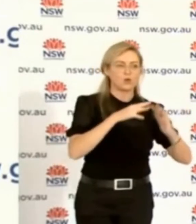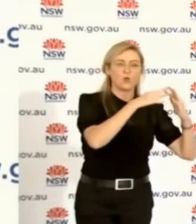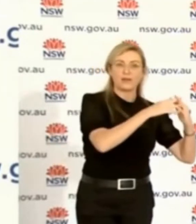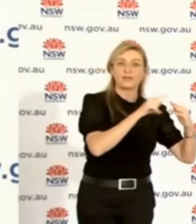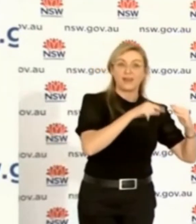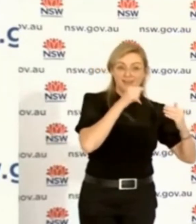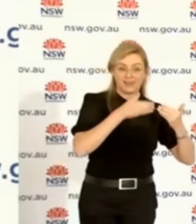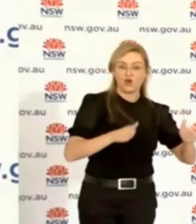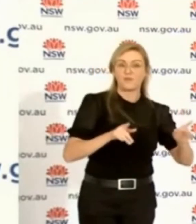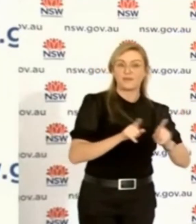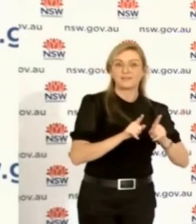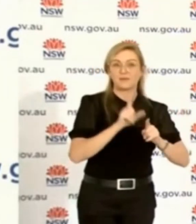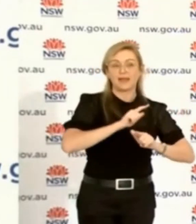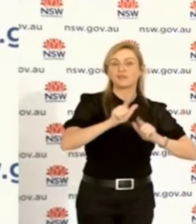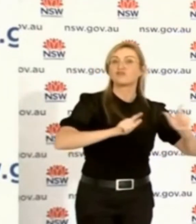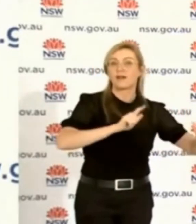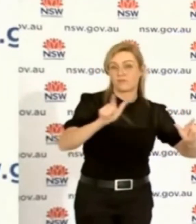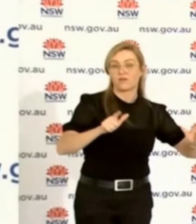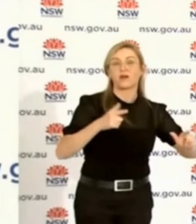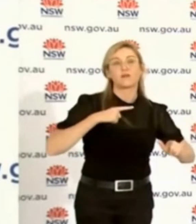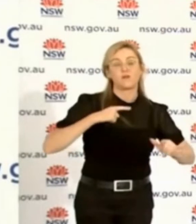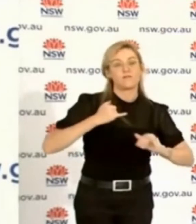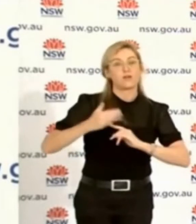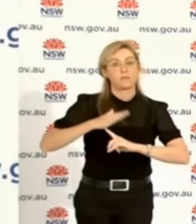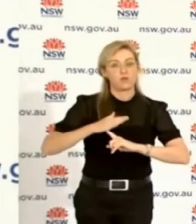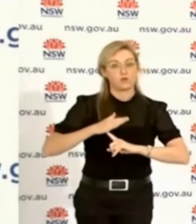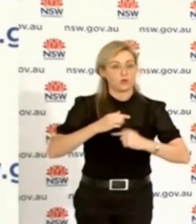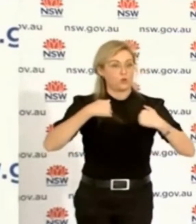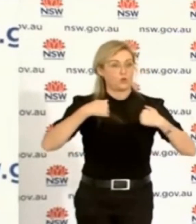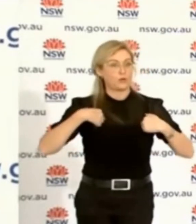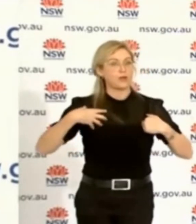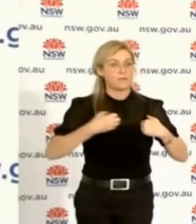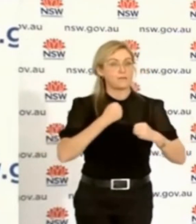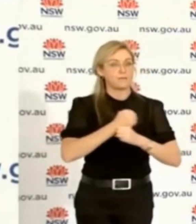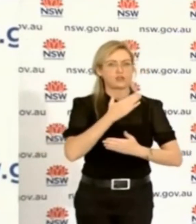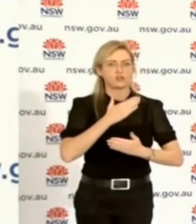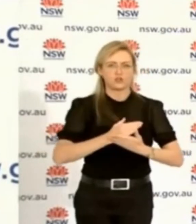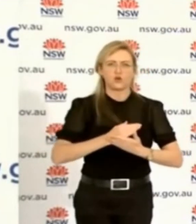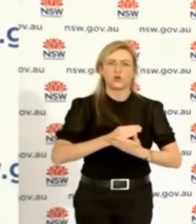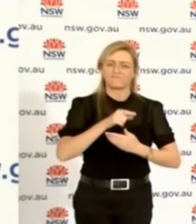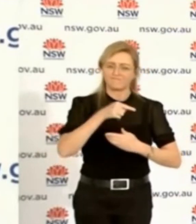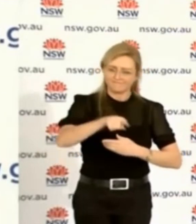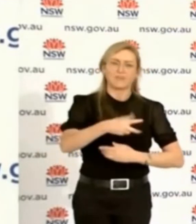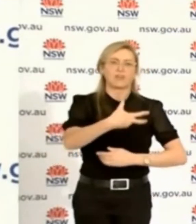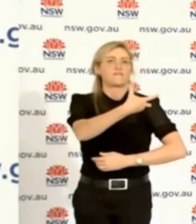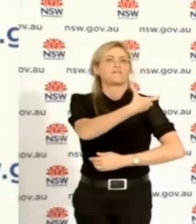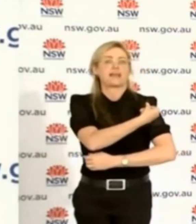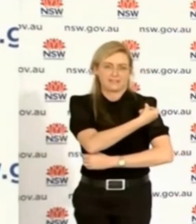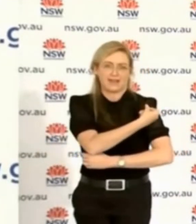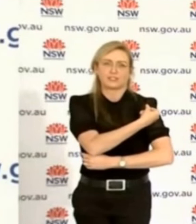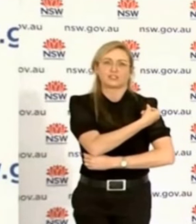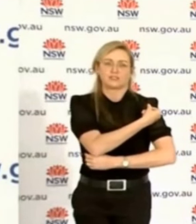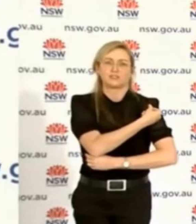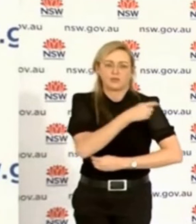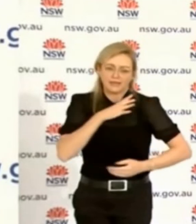remains very high. And that's why it's really important for us to make sure that we get the first doses up as much as possible to give everybody that